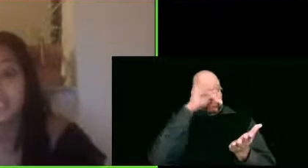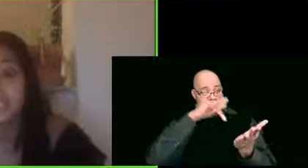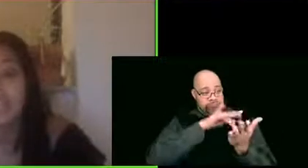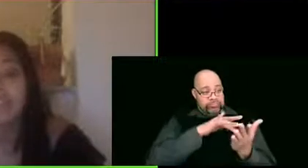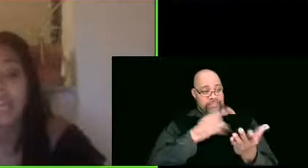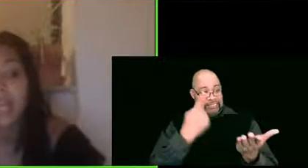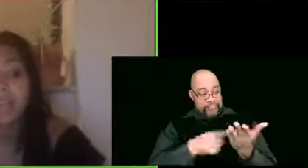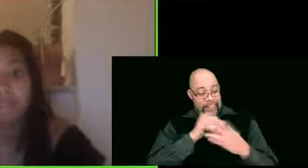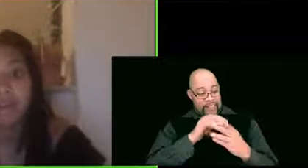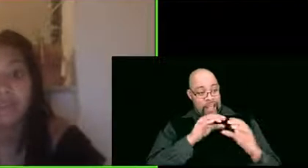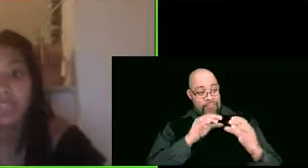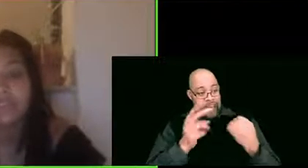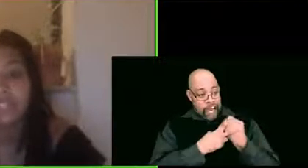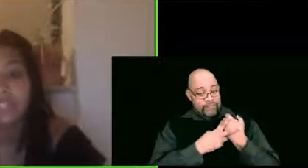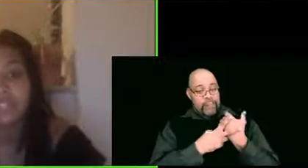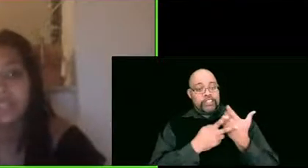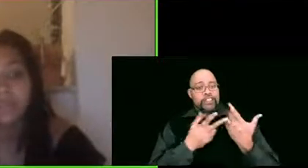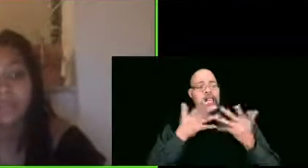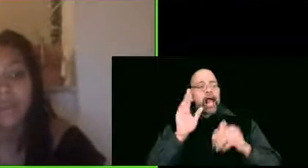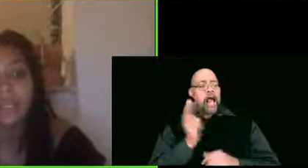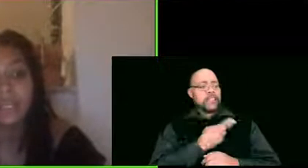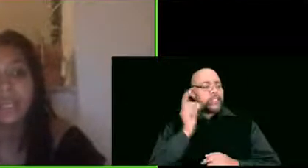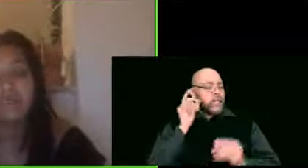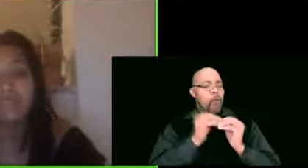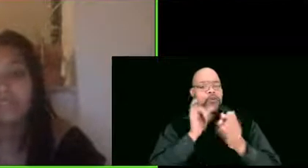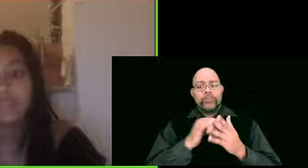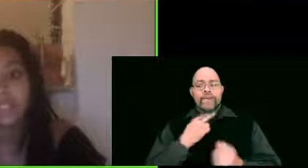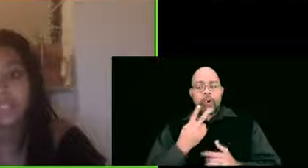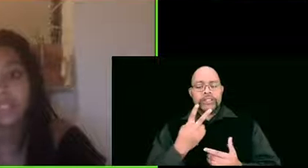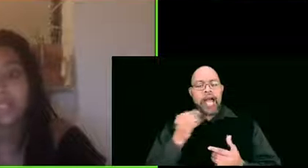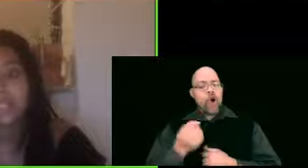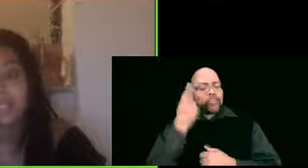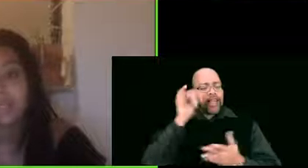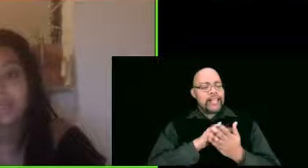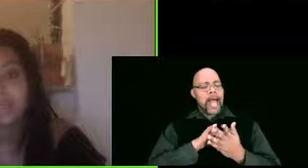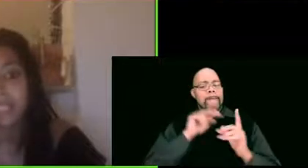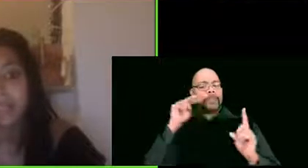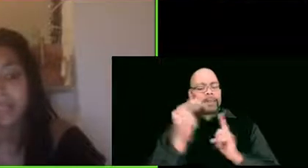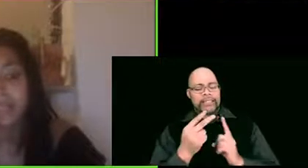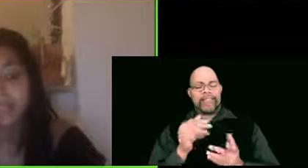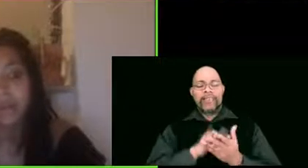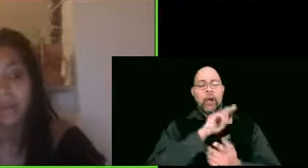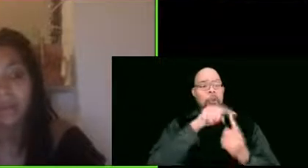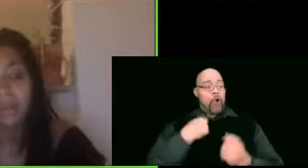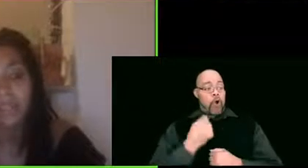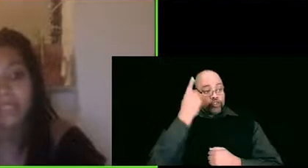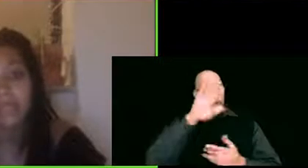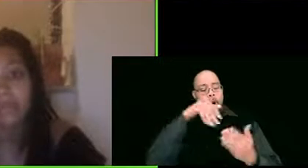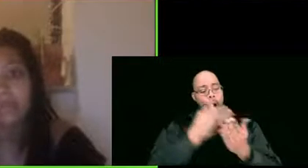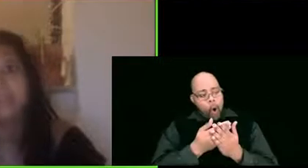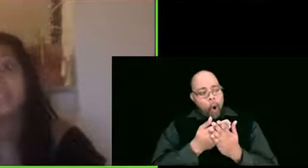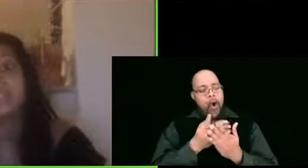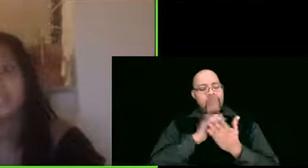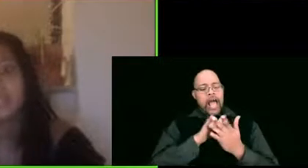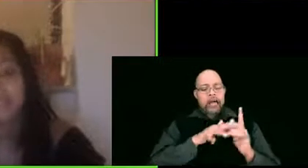those discussions and have an active role in conservation will allow us to hear more of those voices and understand those perspectives. And I think it's only when we